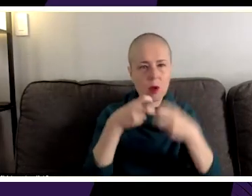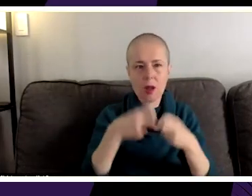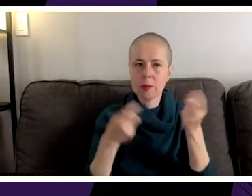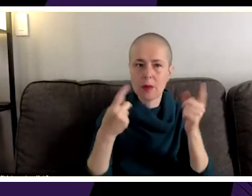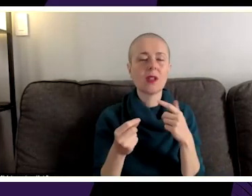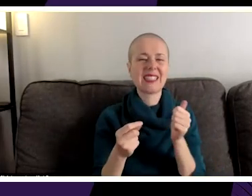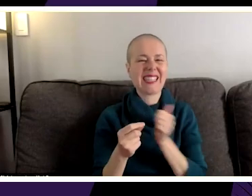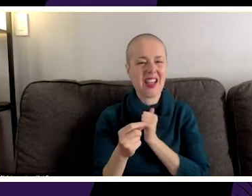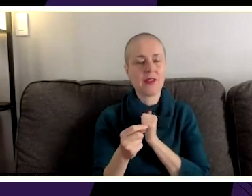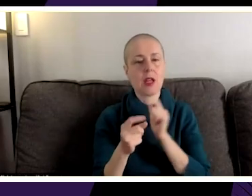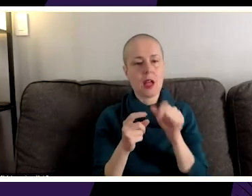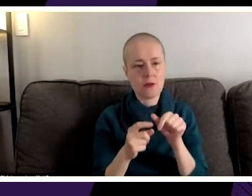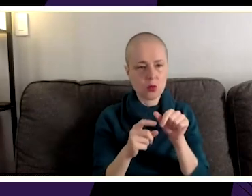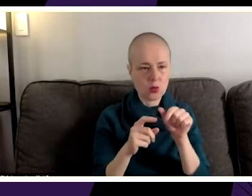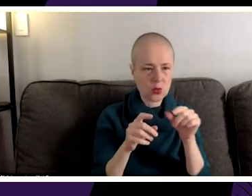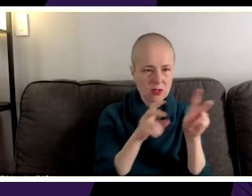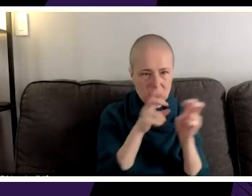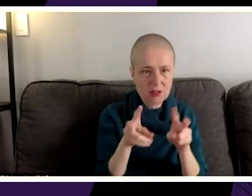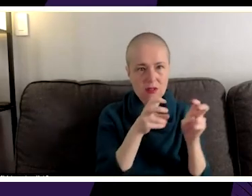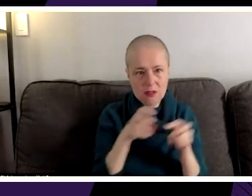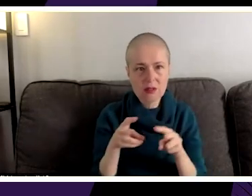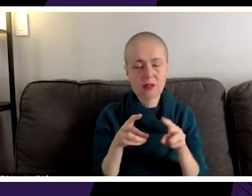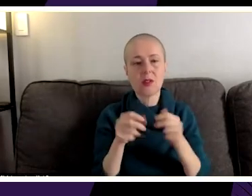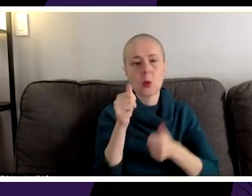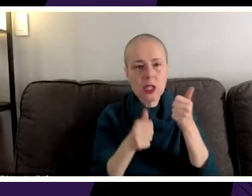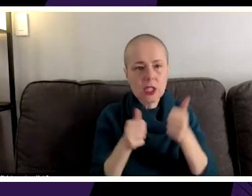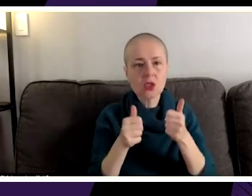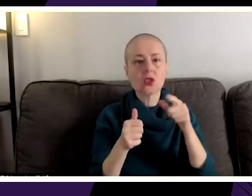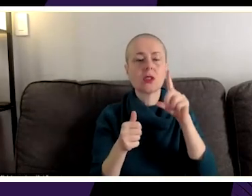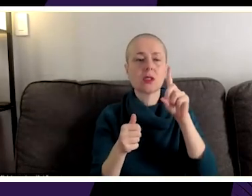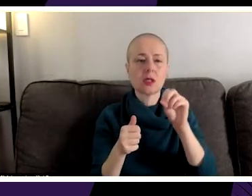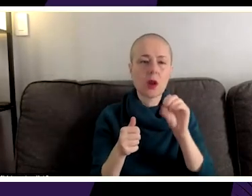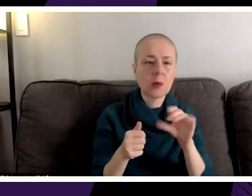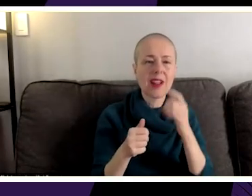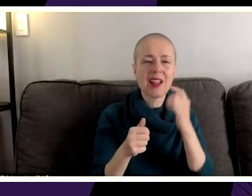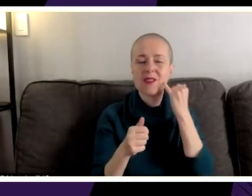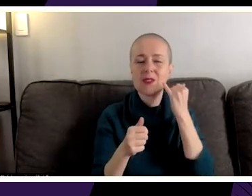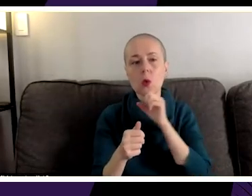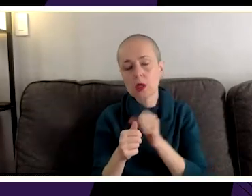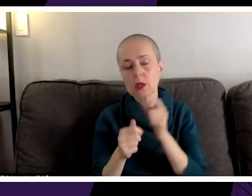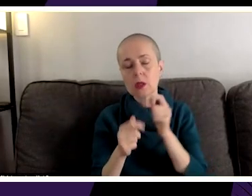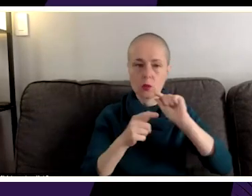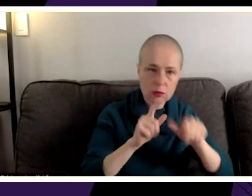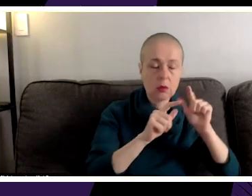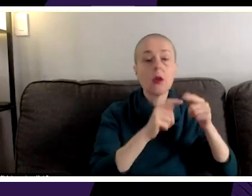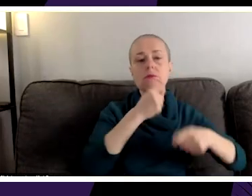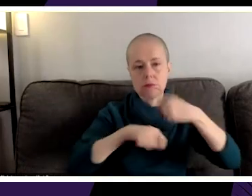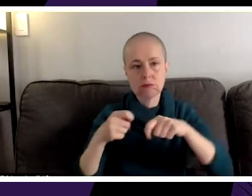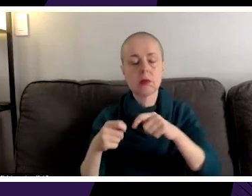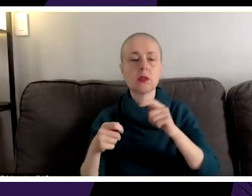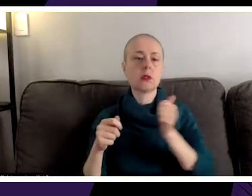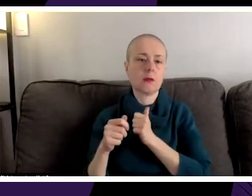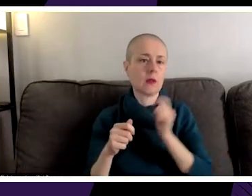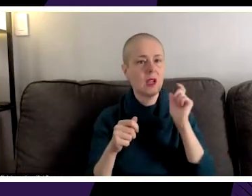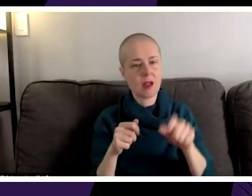to manually track which all examples or which all documentations are outdated. We had to manually check, and then we had to manually update